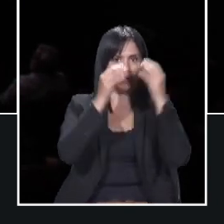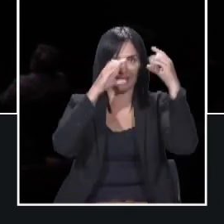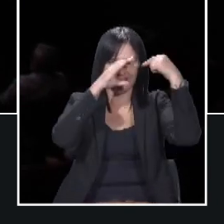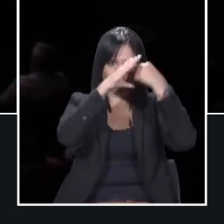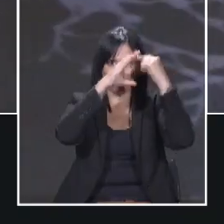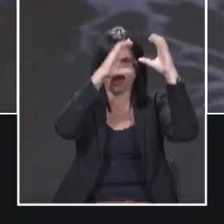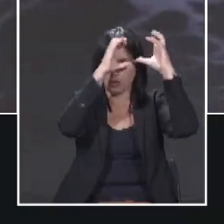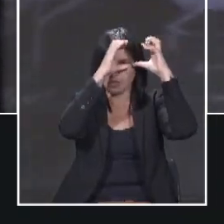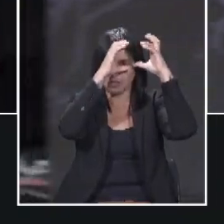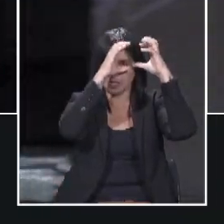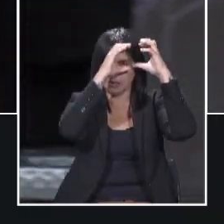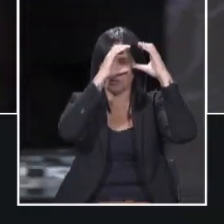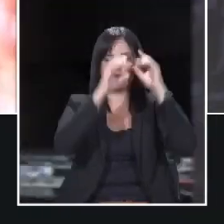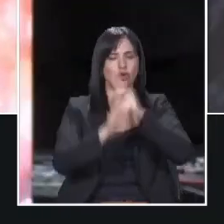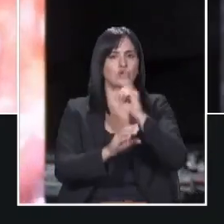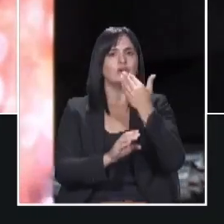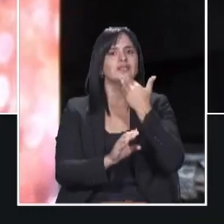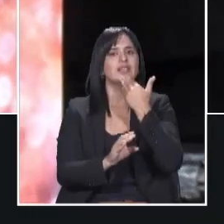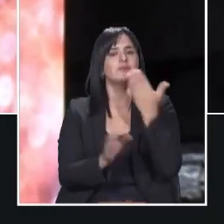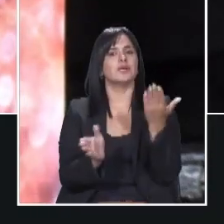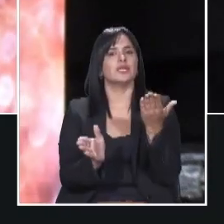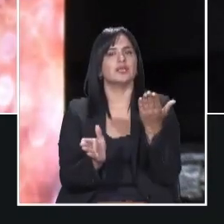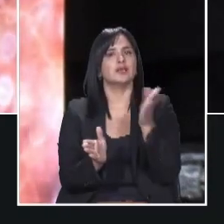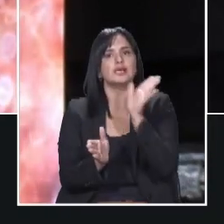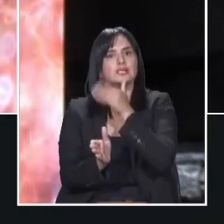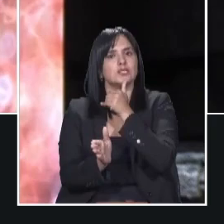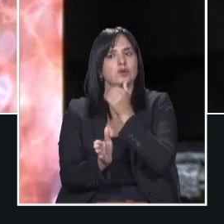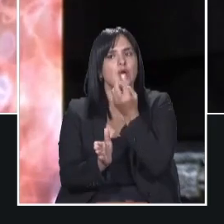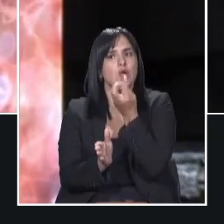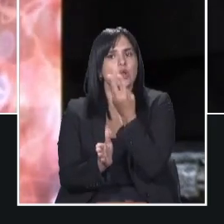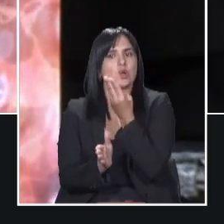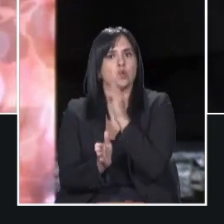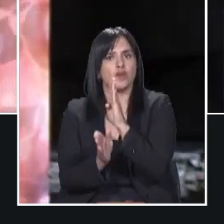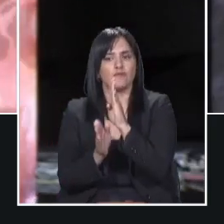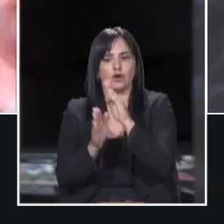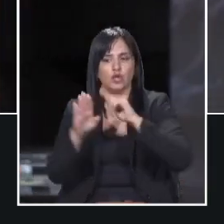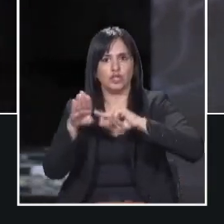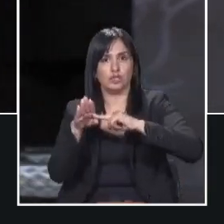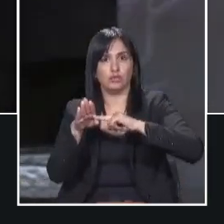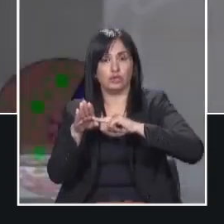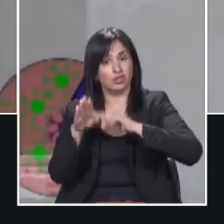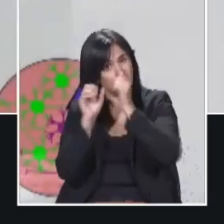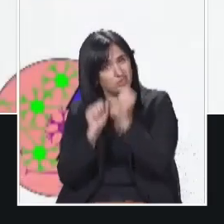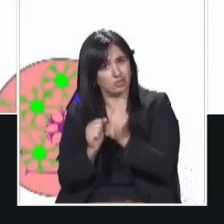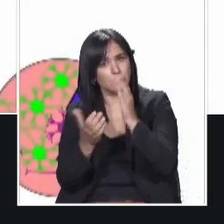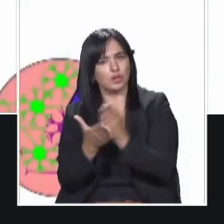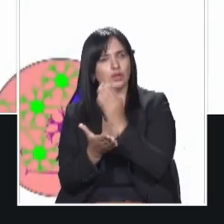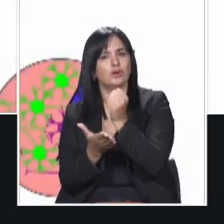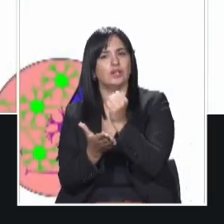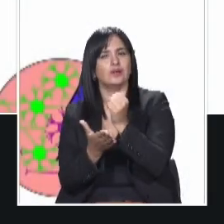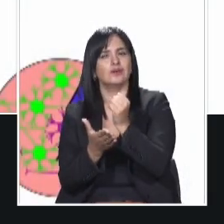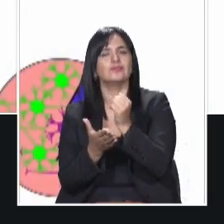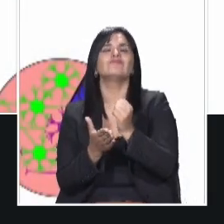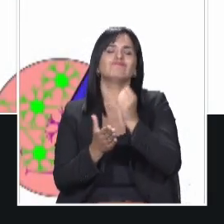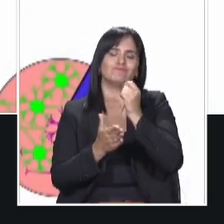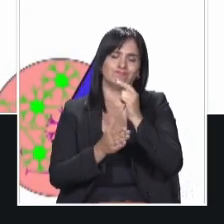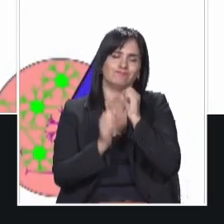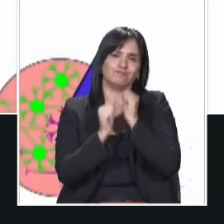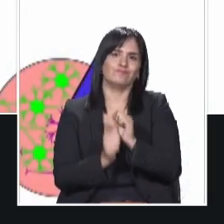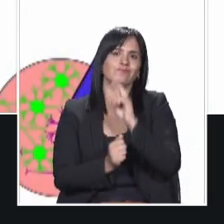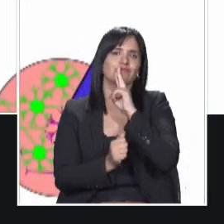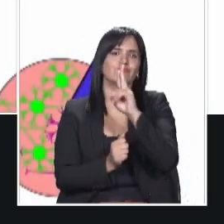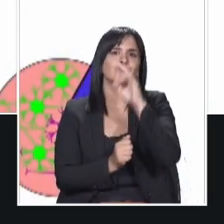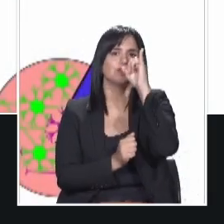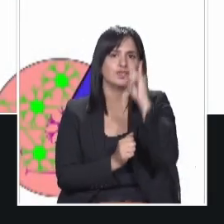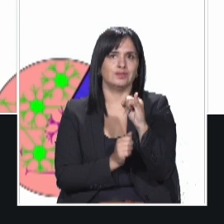technology or with our wetware, can we do this, yeah? And we show that we can do this. Yes, we show that here there are